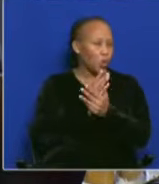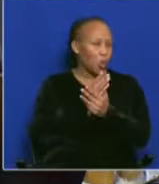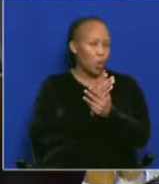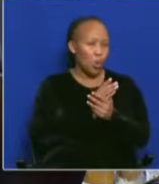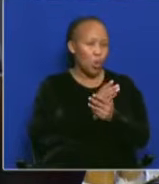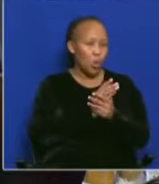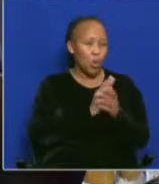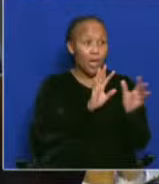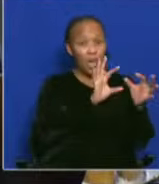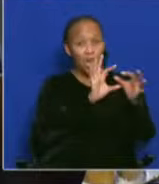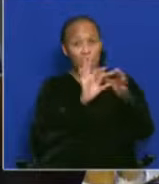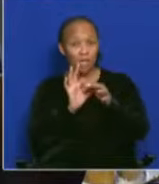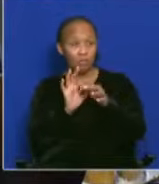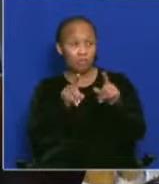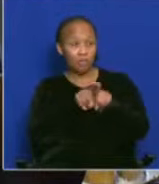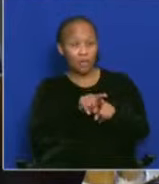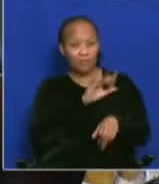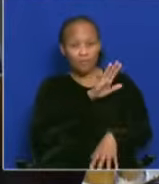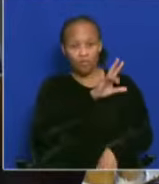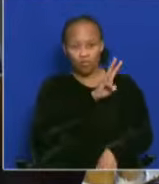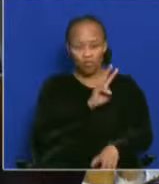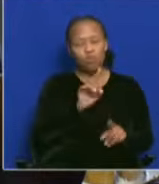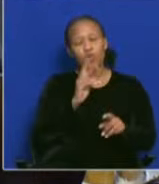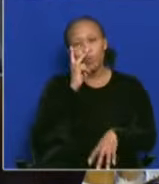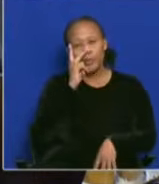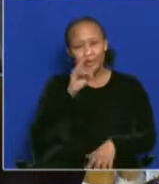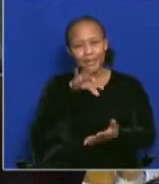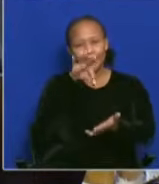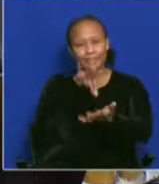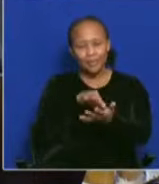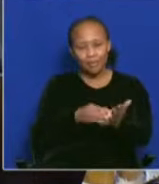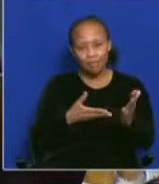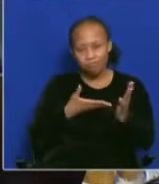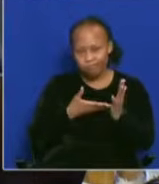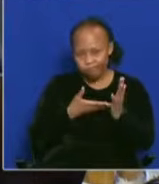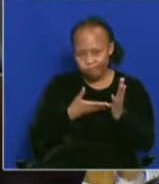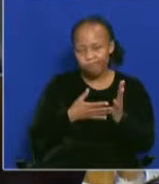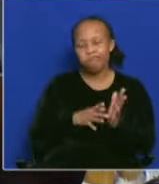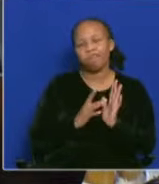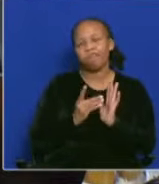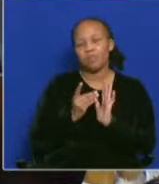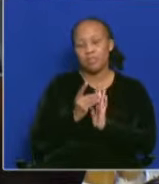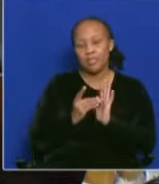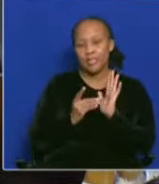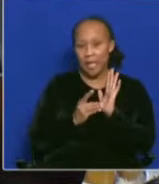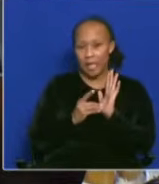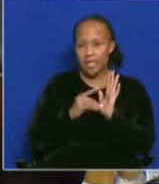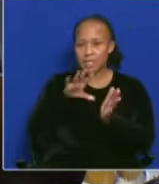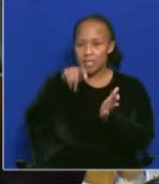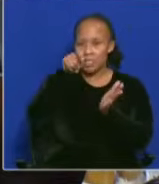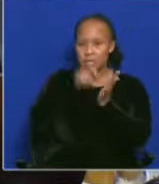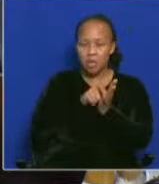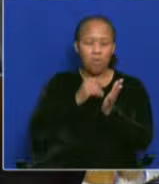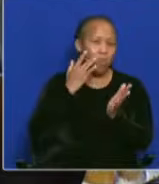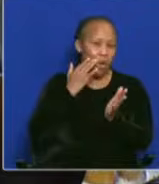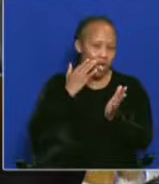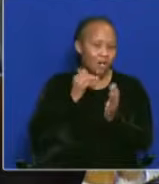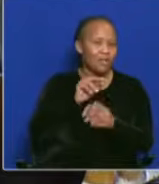signature and the date on which it was commissioned, 6 May 2014.